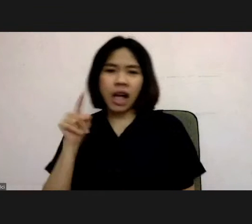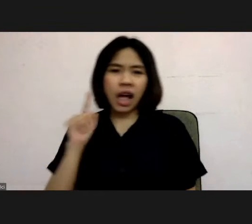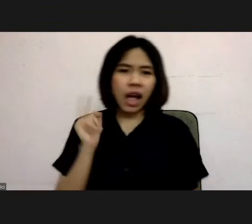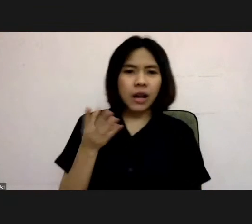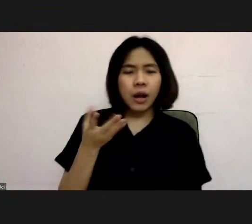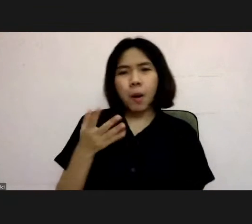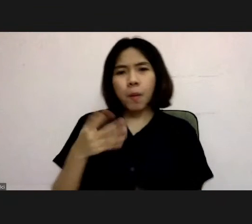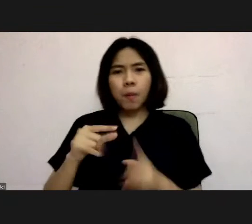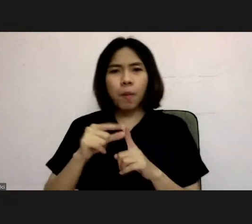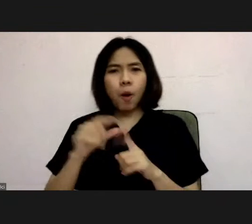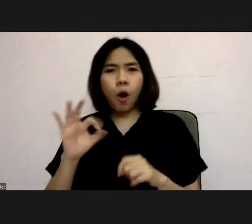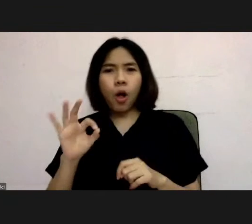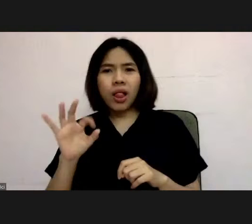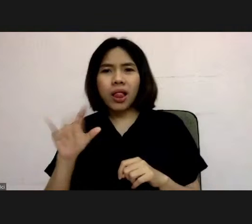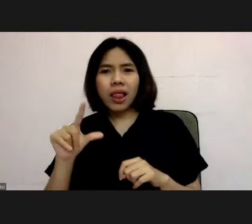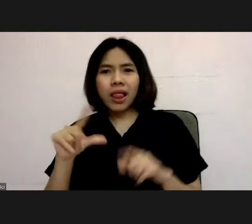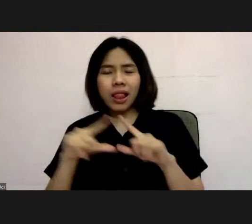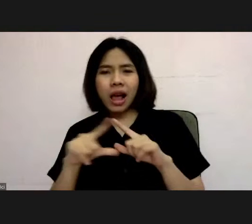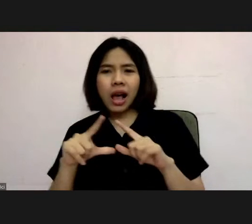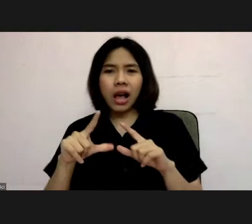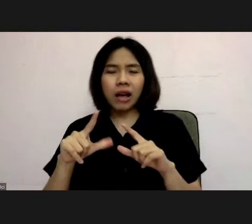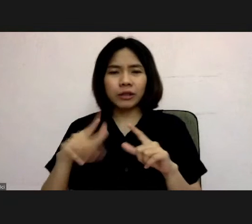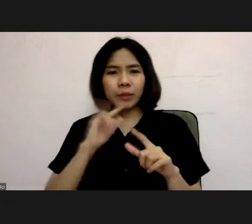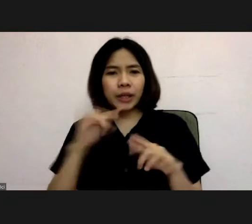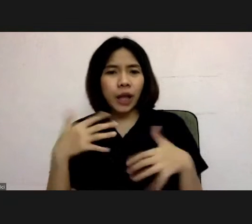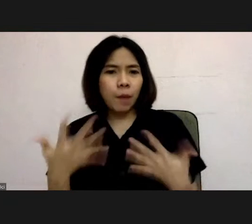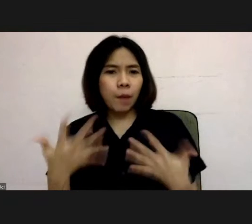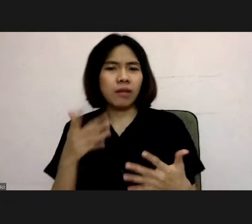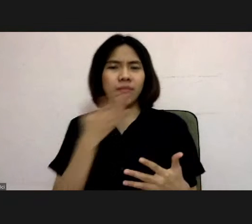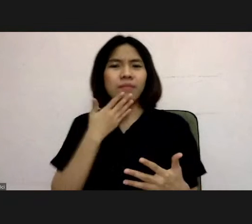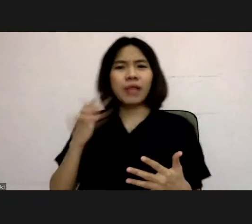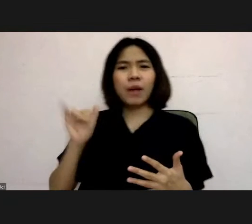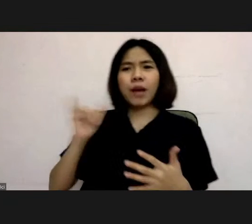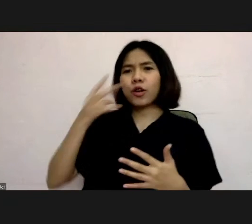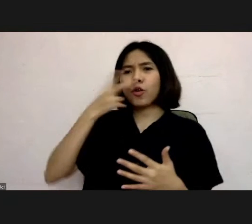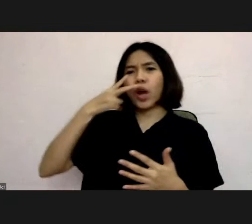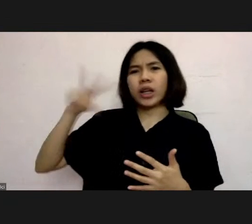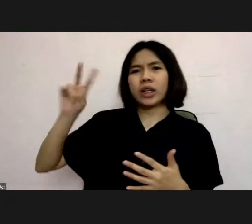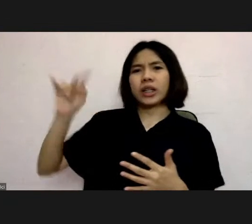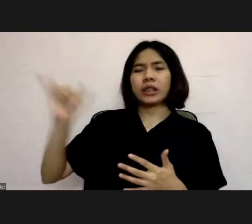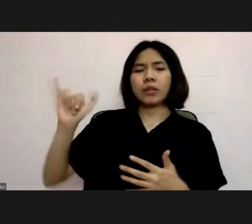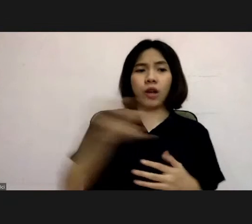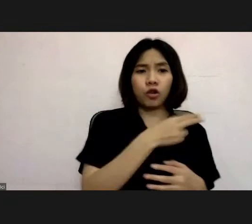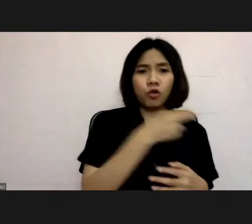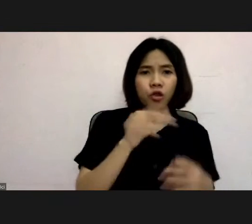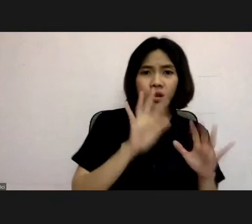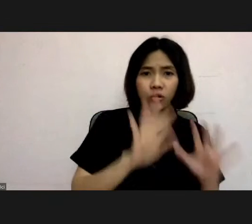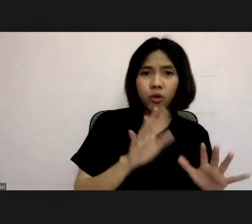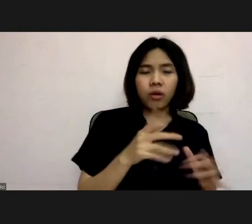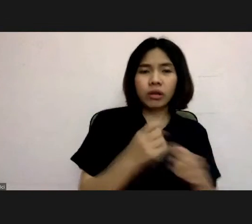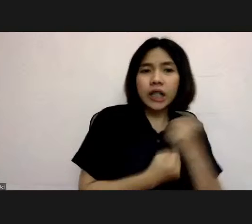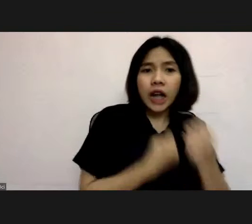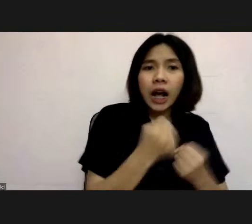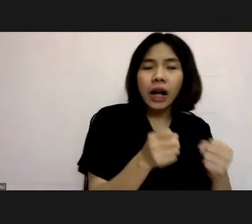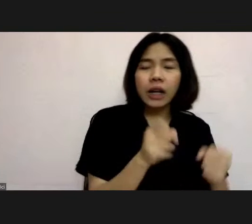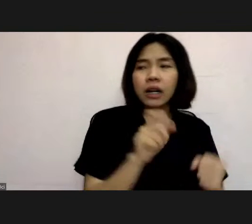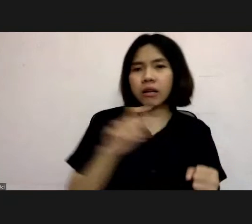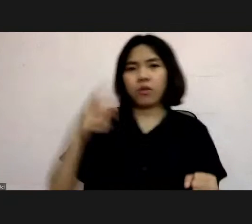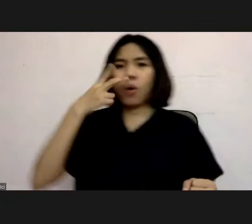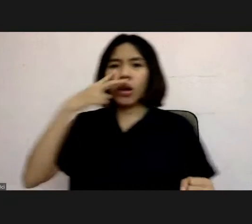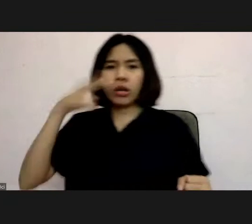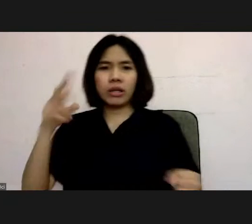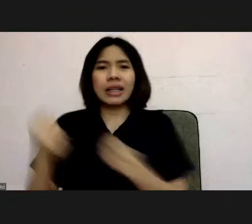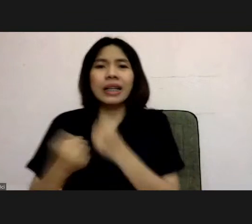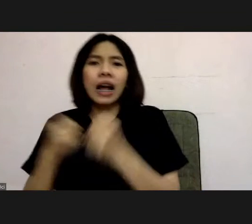well, in other parts of the world. And I already told